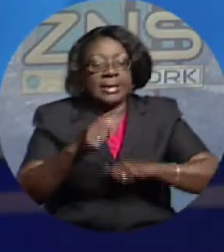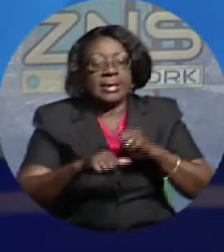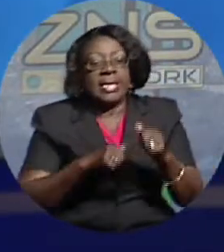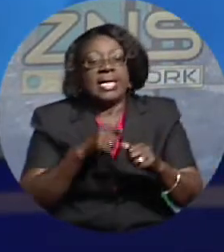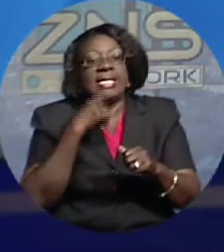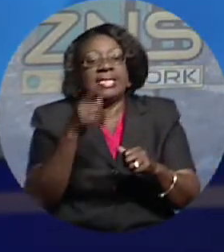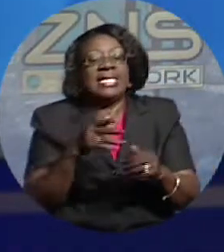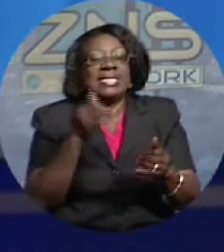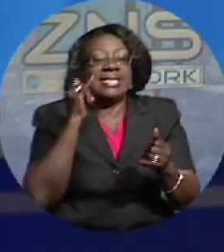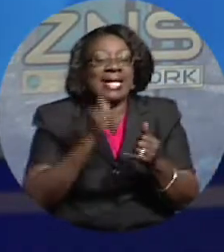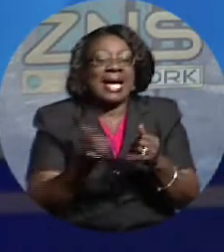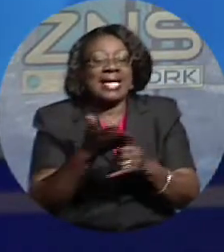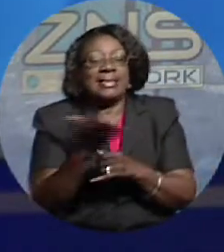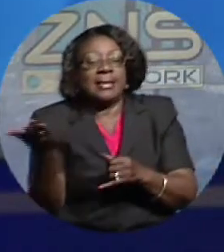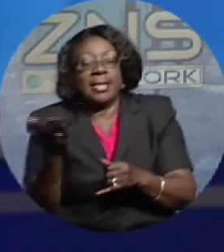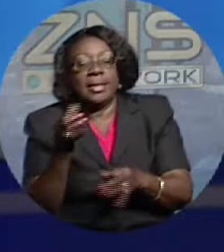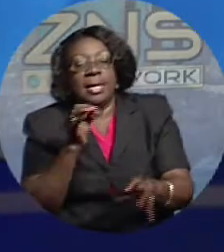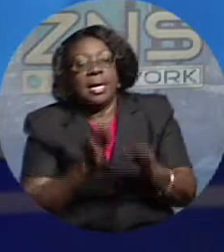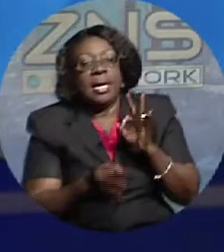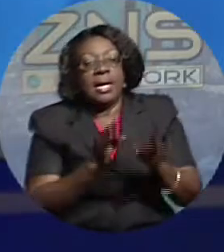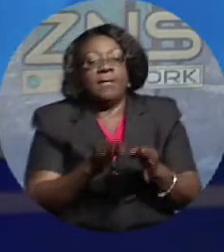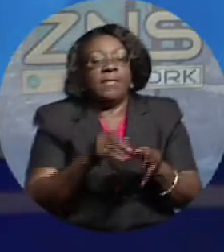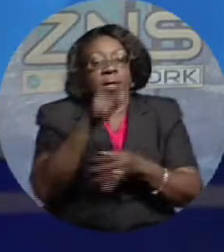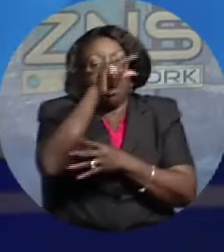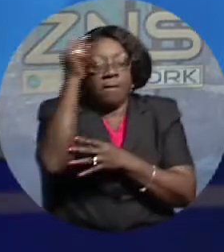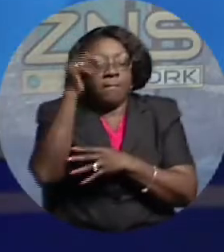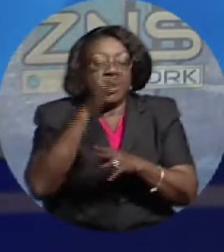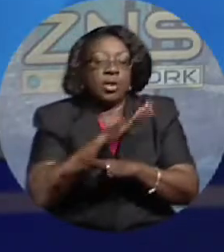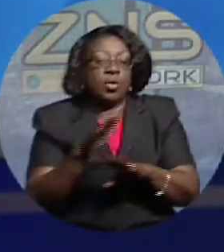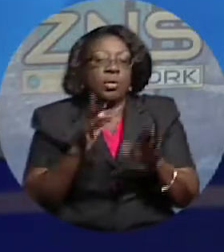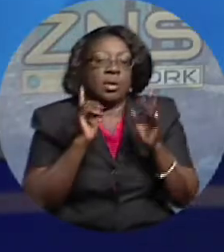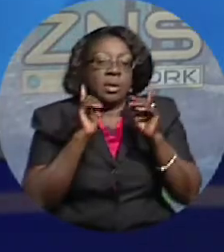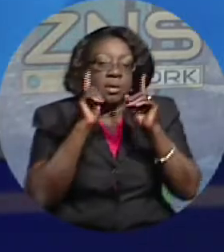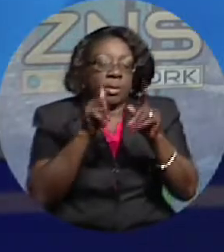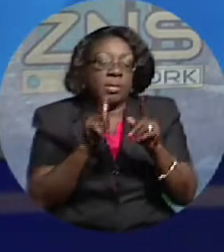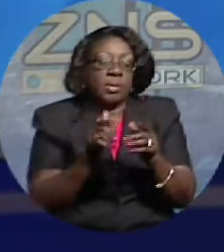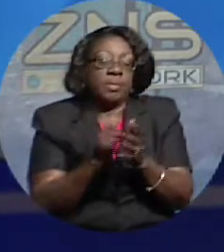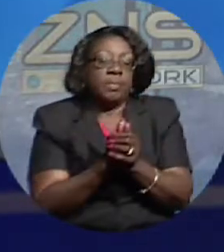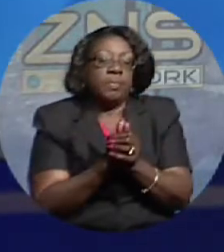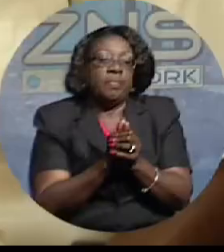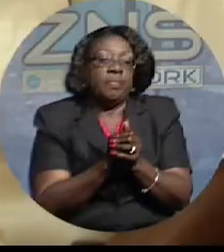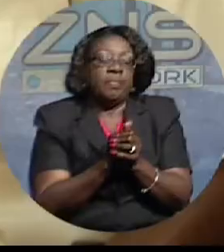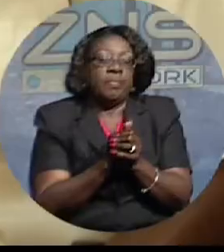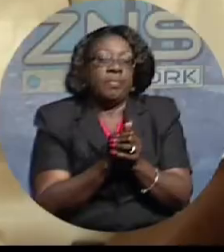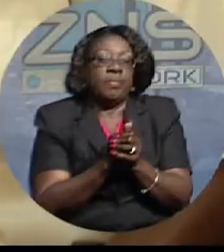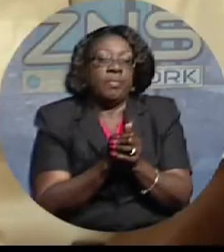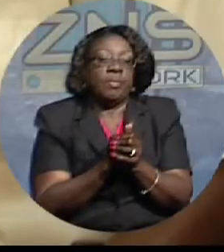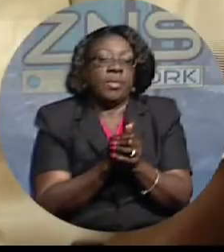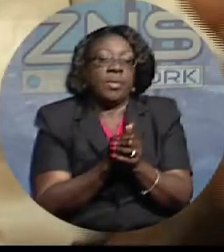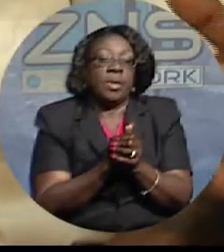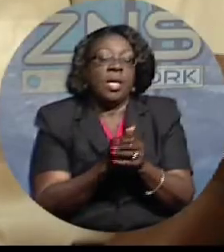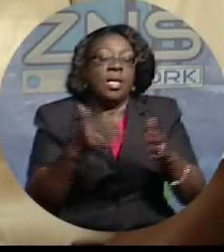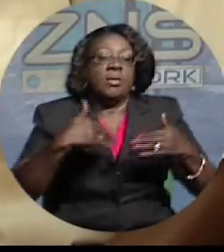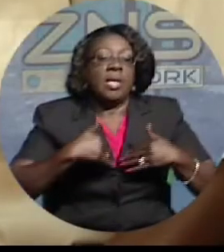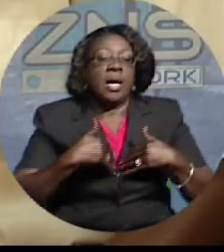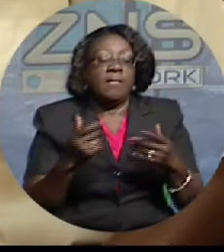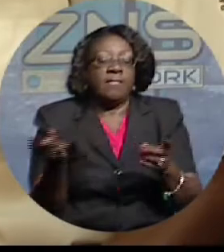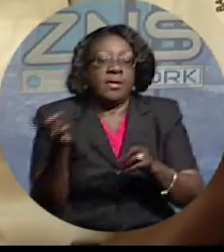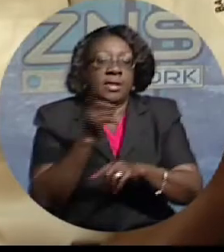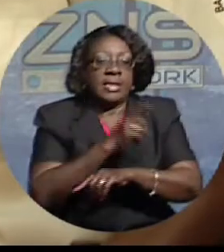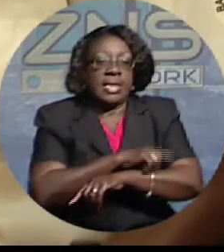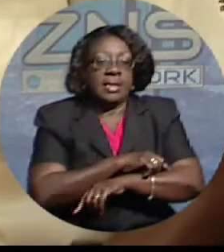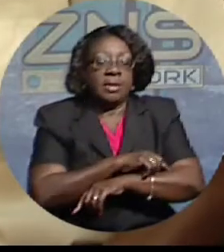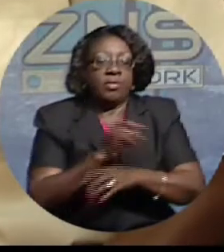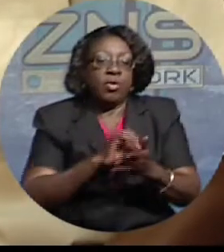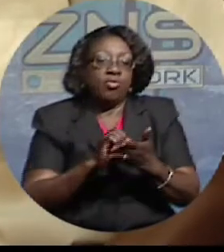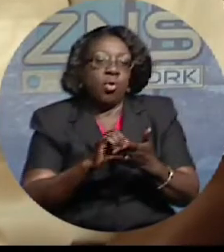doesn't finally resolve a laundry list of concerns that date back years with their union. We have today, wrote the